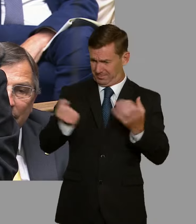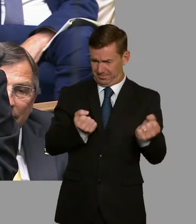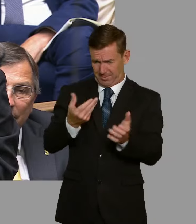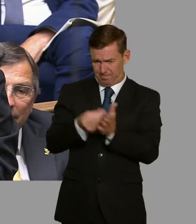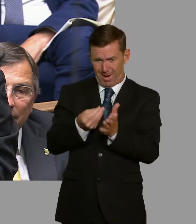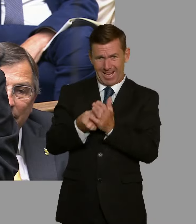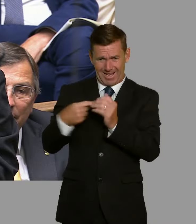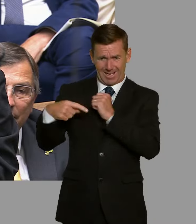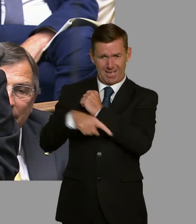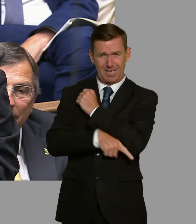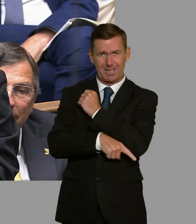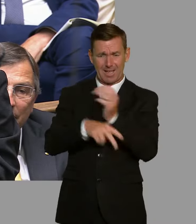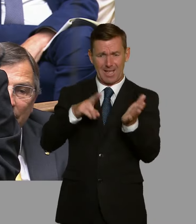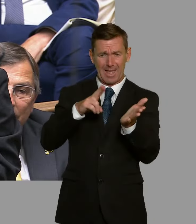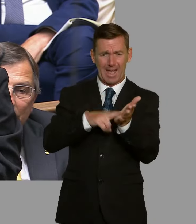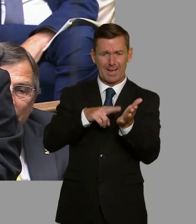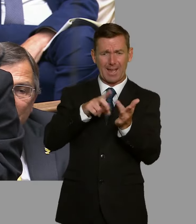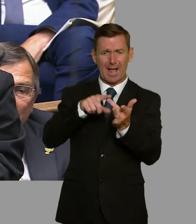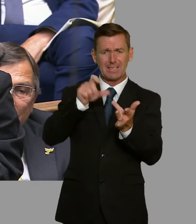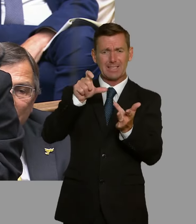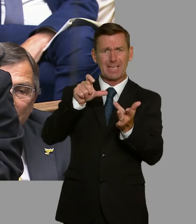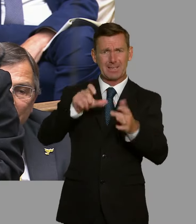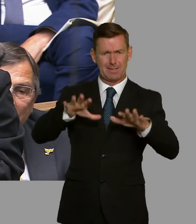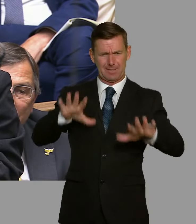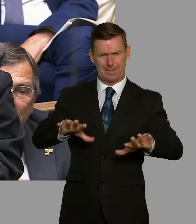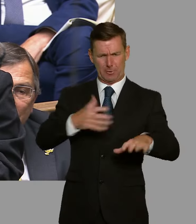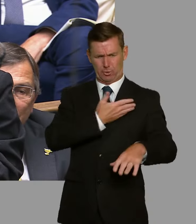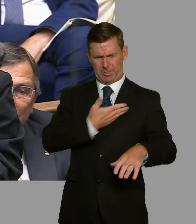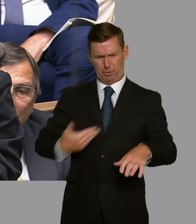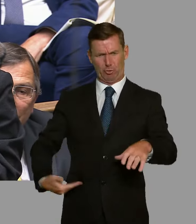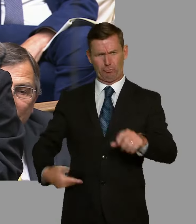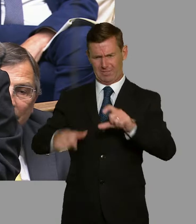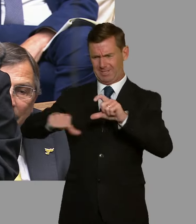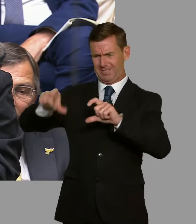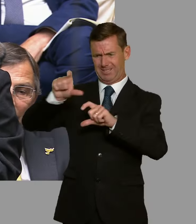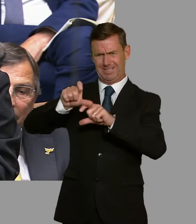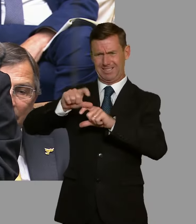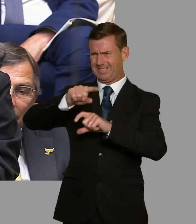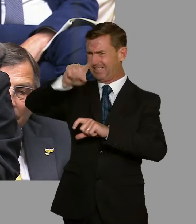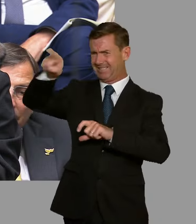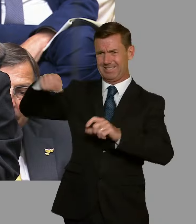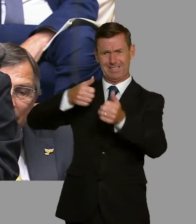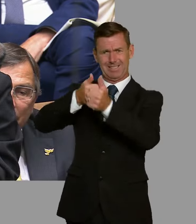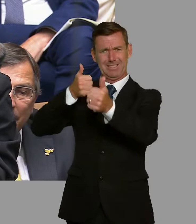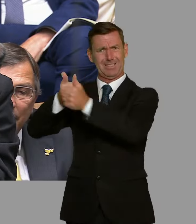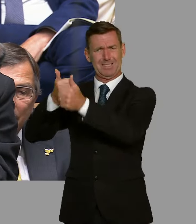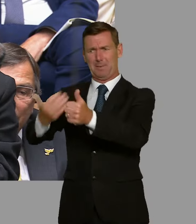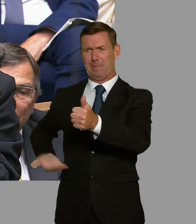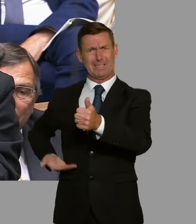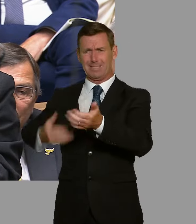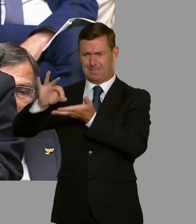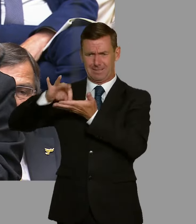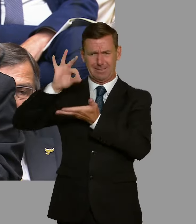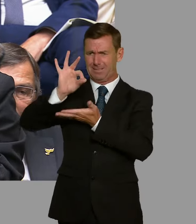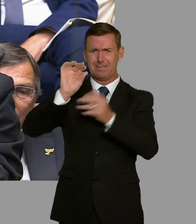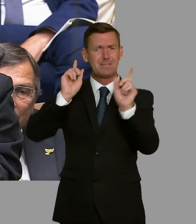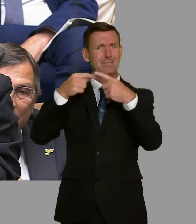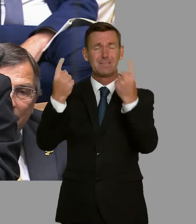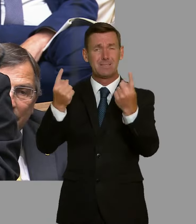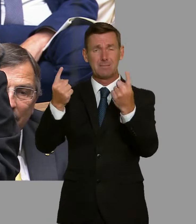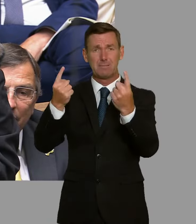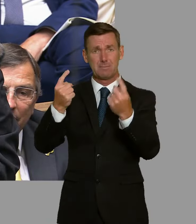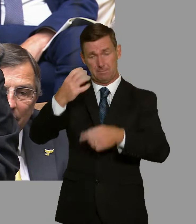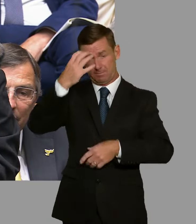burden many can't afford. I welcome the government part U-turn on winter fuel payment cuts following pressure from these